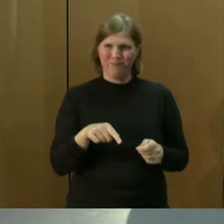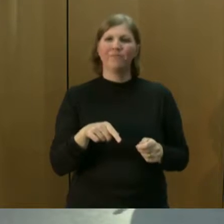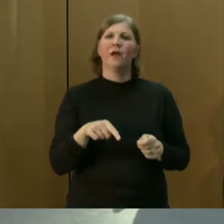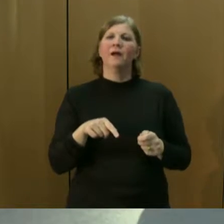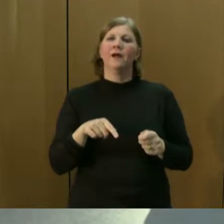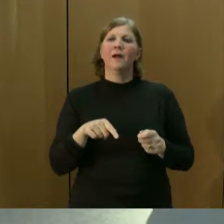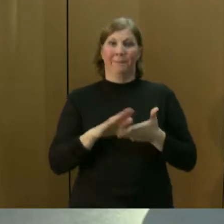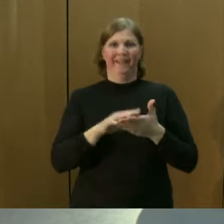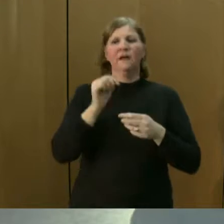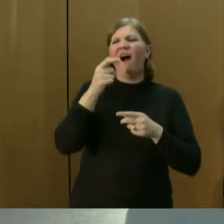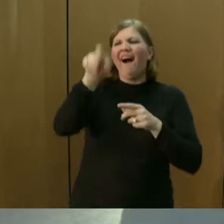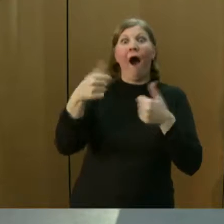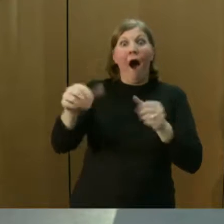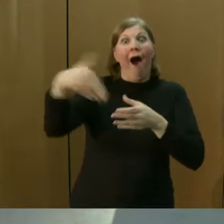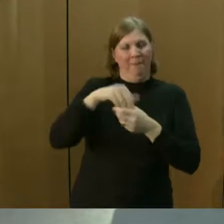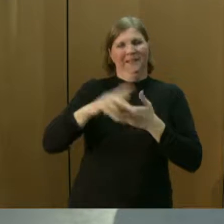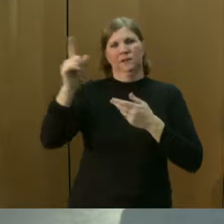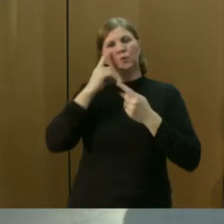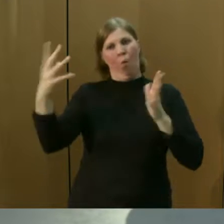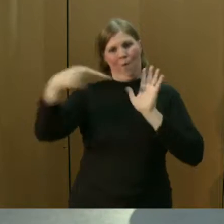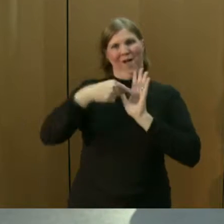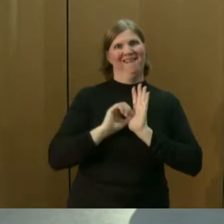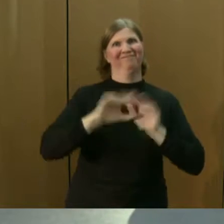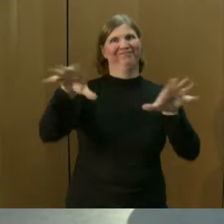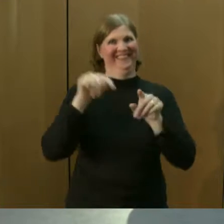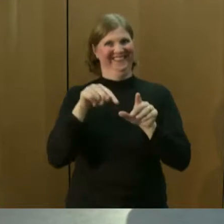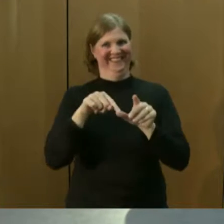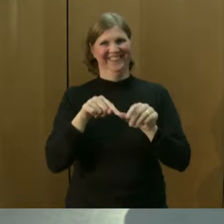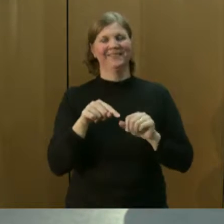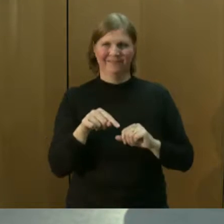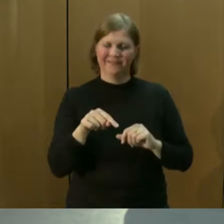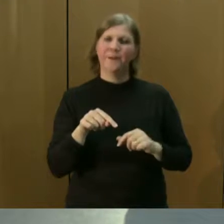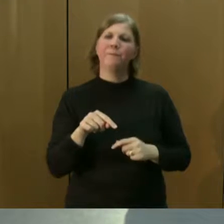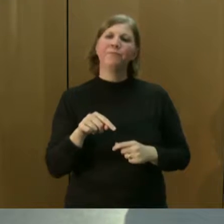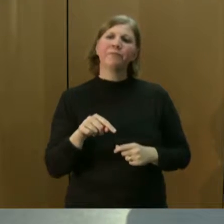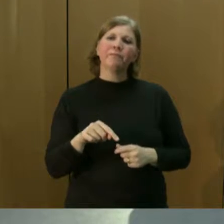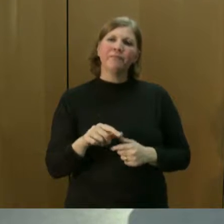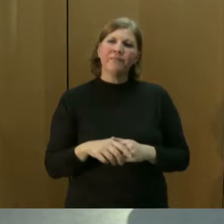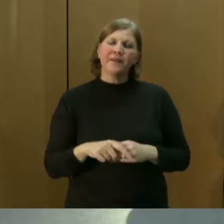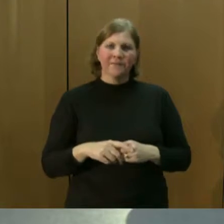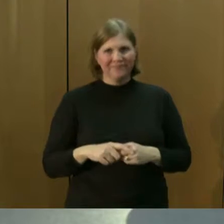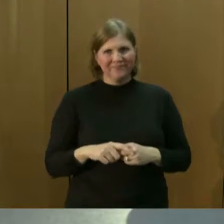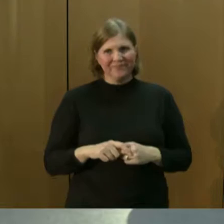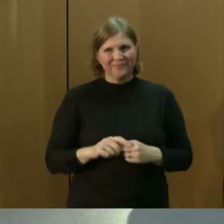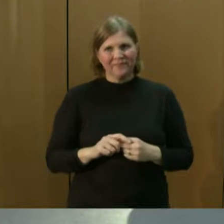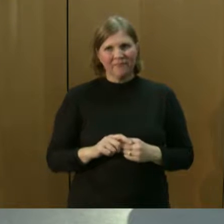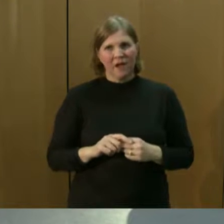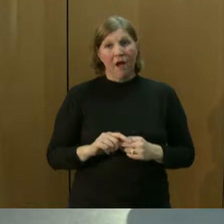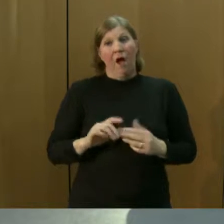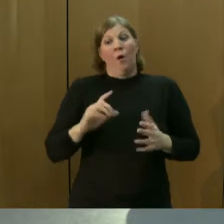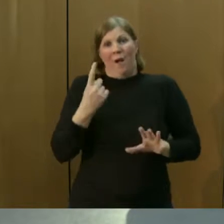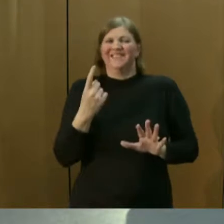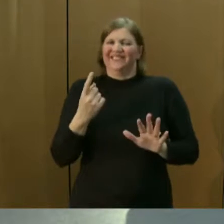it's really important to make sure that you do register with us. It's the only time you'll be asked to give money directly to the Fringe Society, and the fees